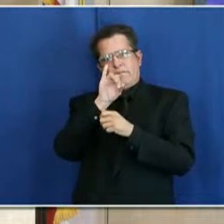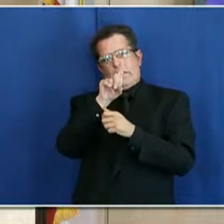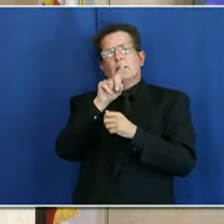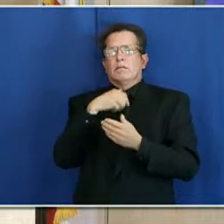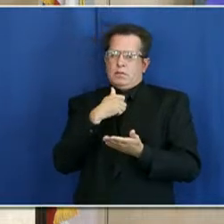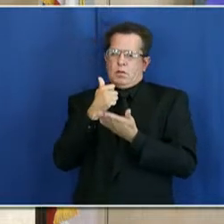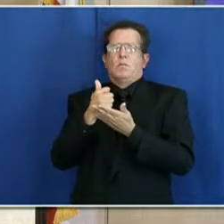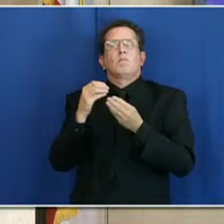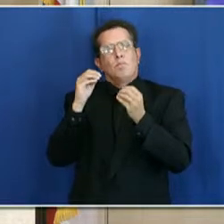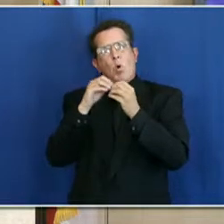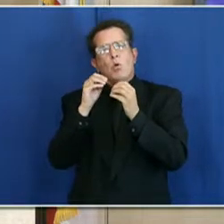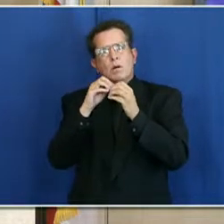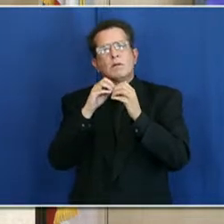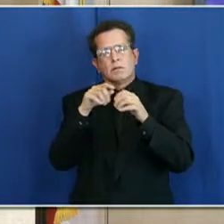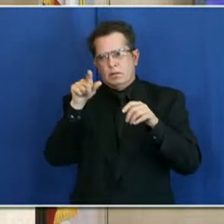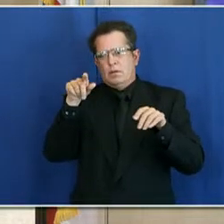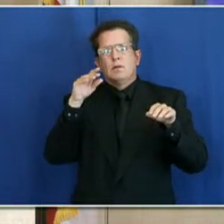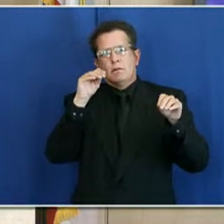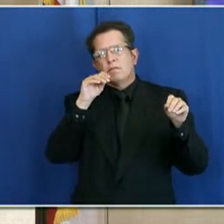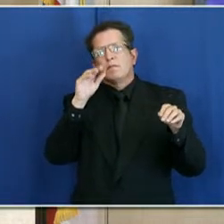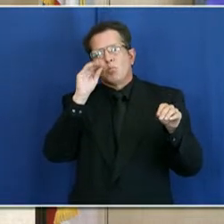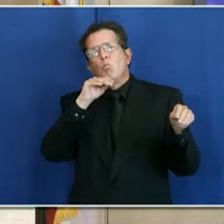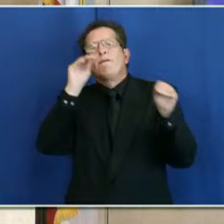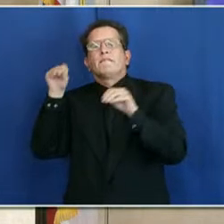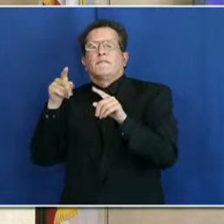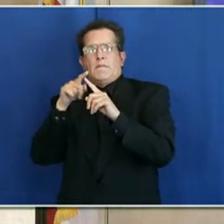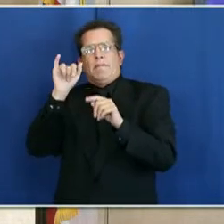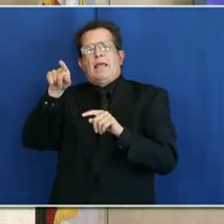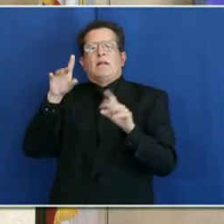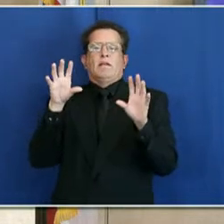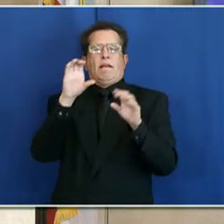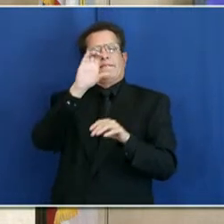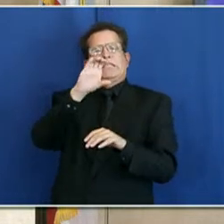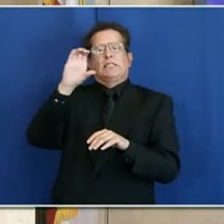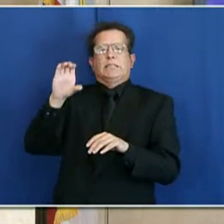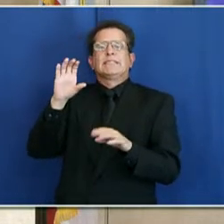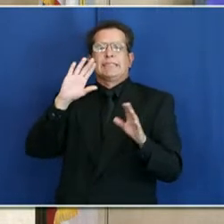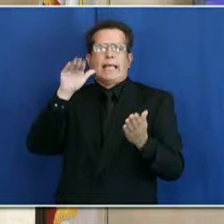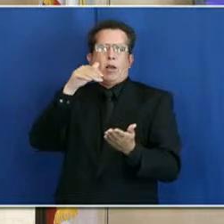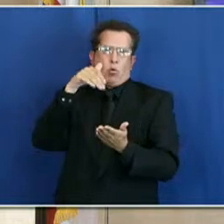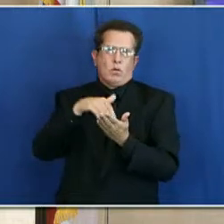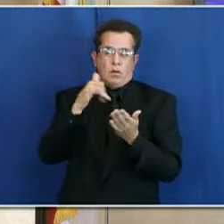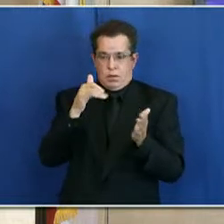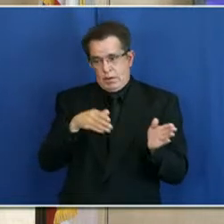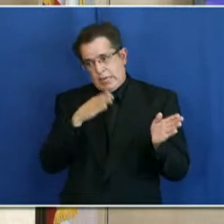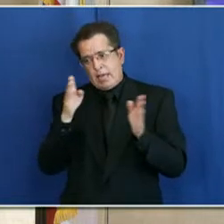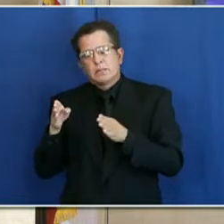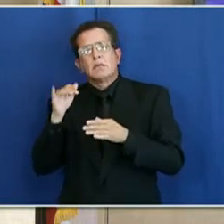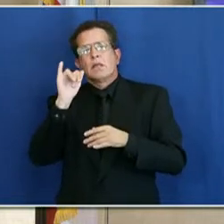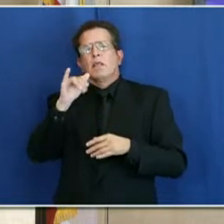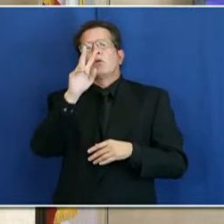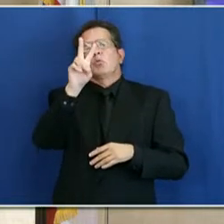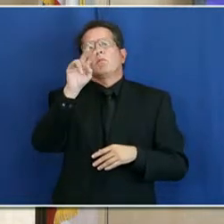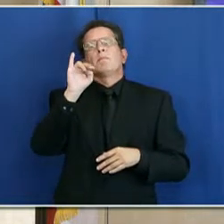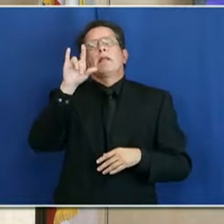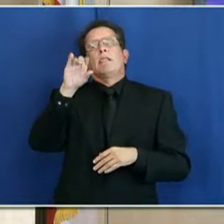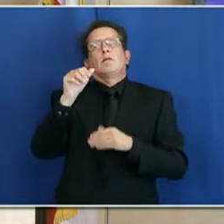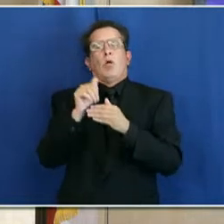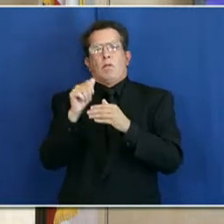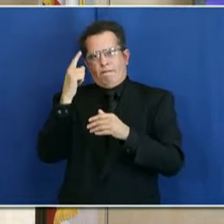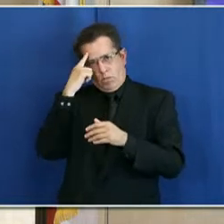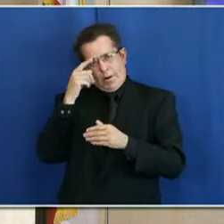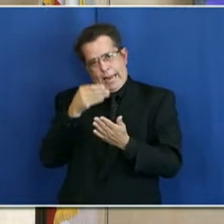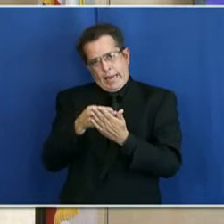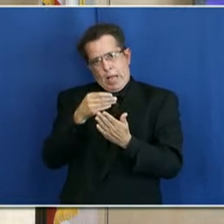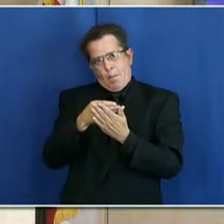facilitate a successful transition out of the convention center for some. The other thing we approved that is directly related to COVID was $2 million in income